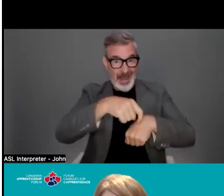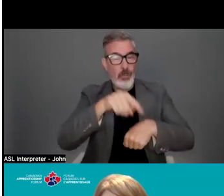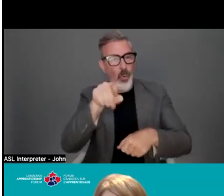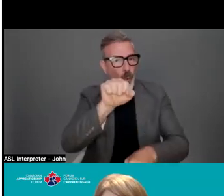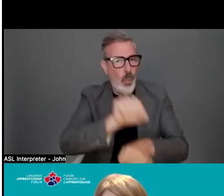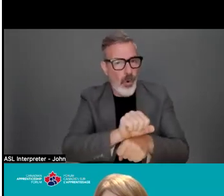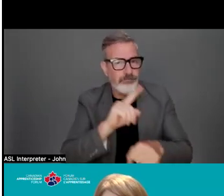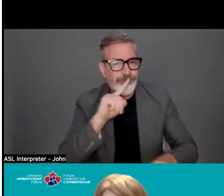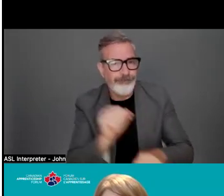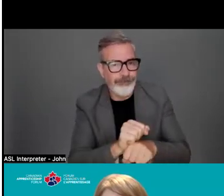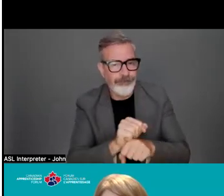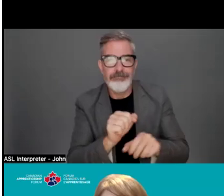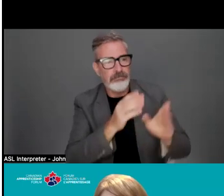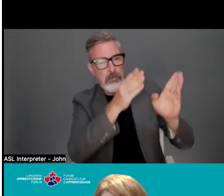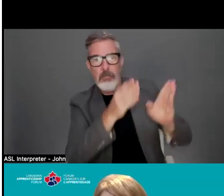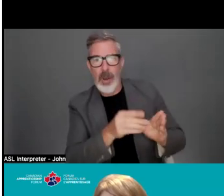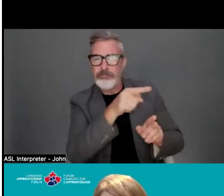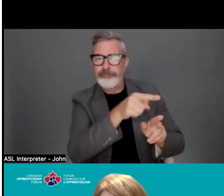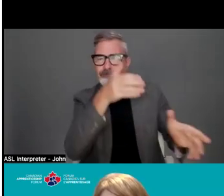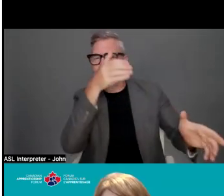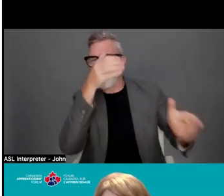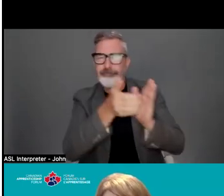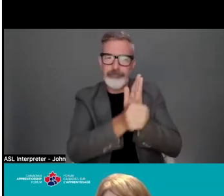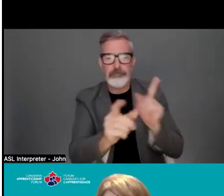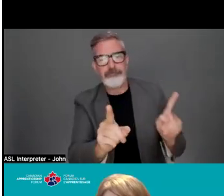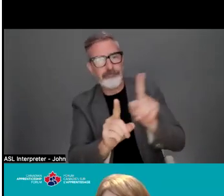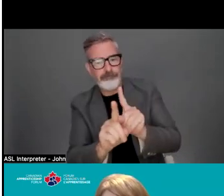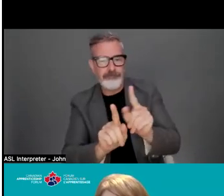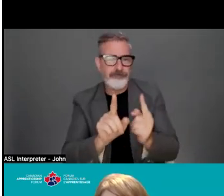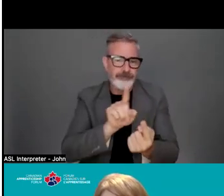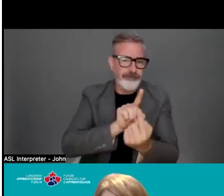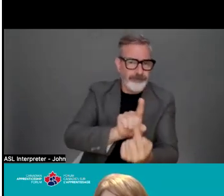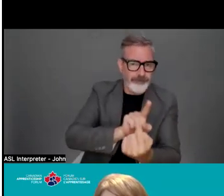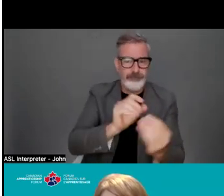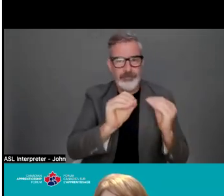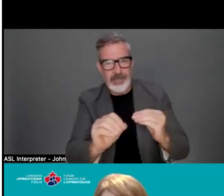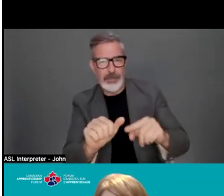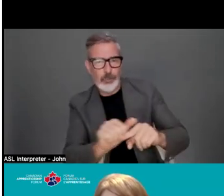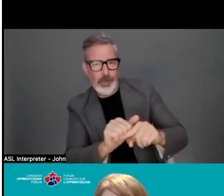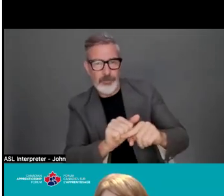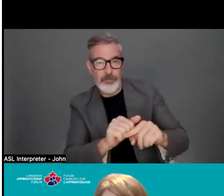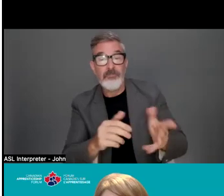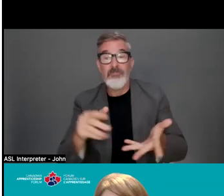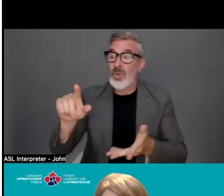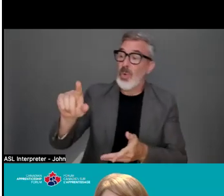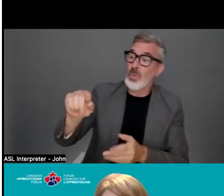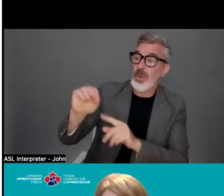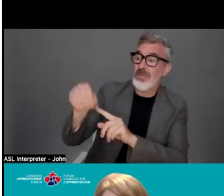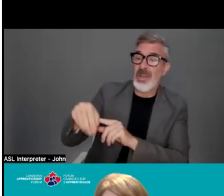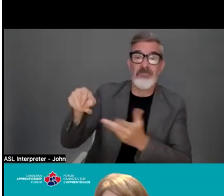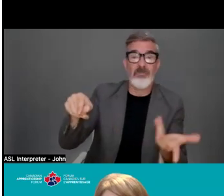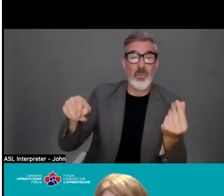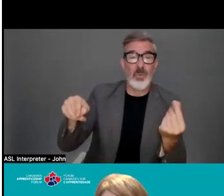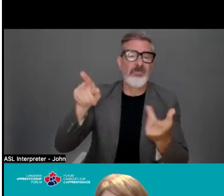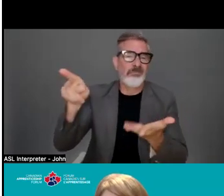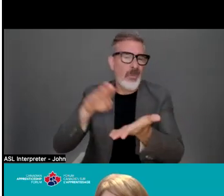And then the other 20% of the time is spent at college or a union training center